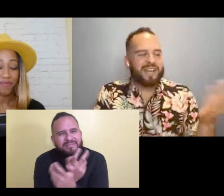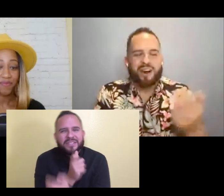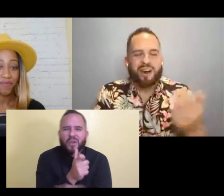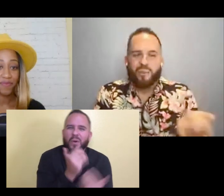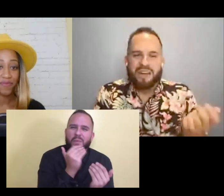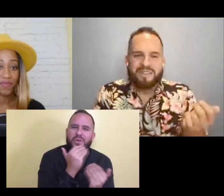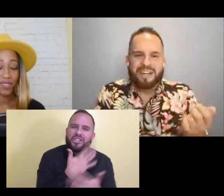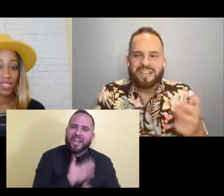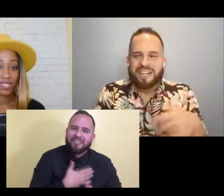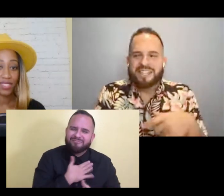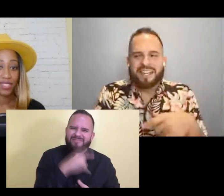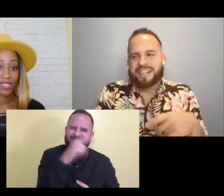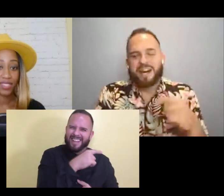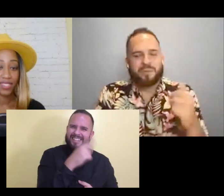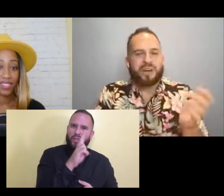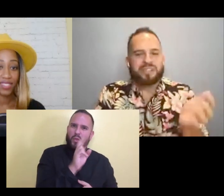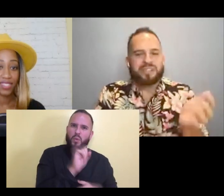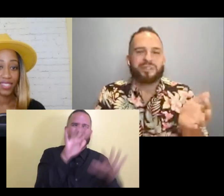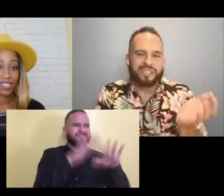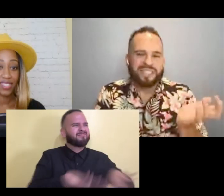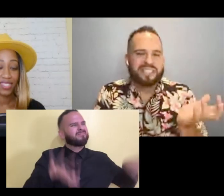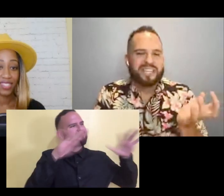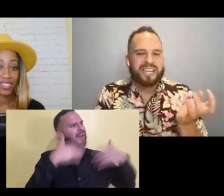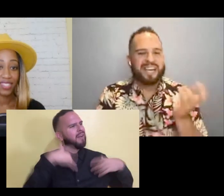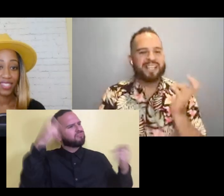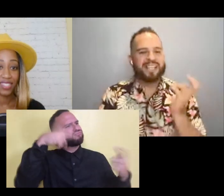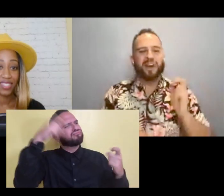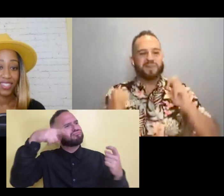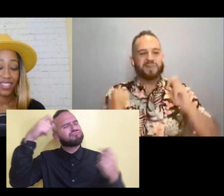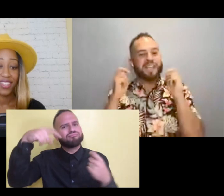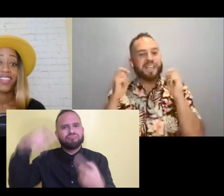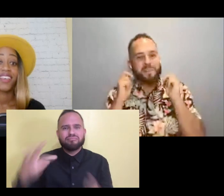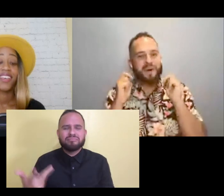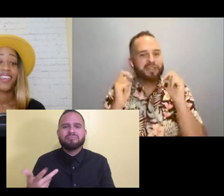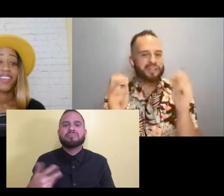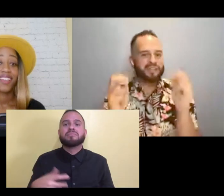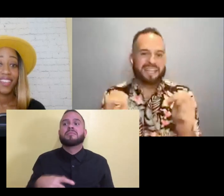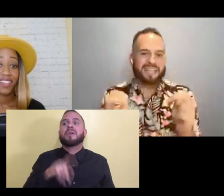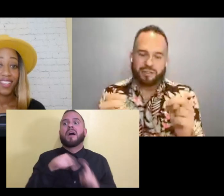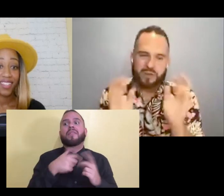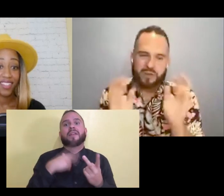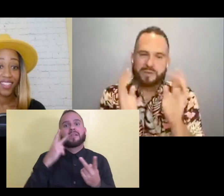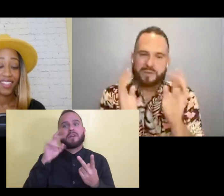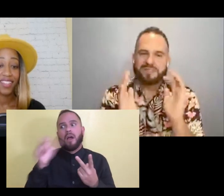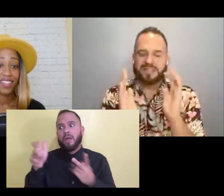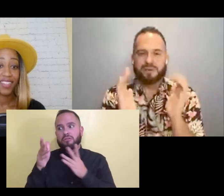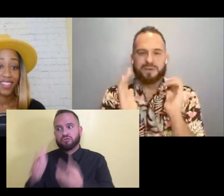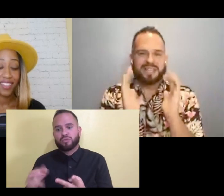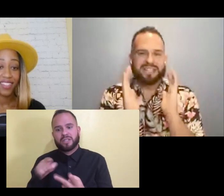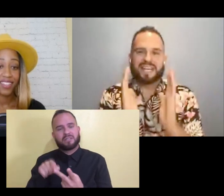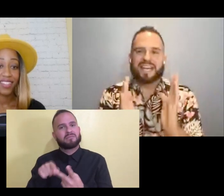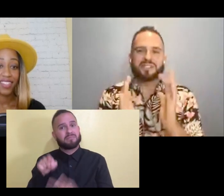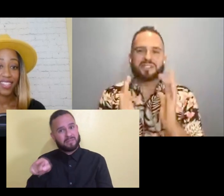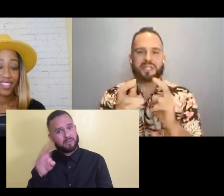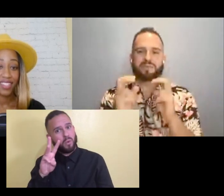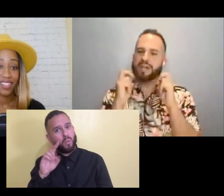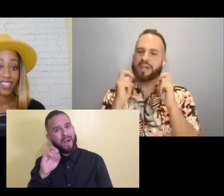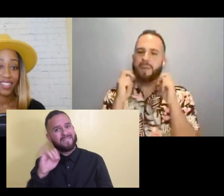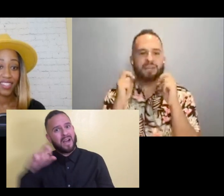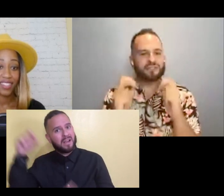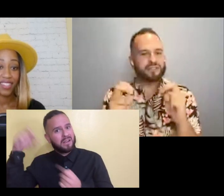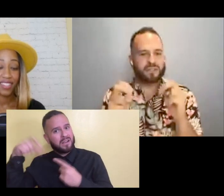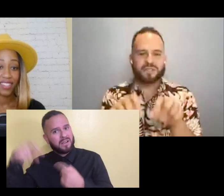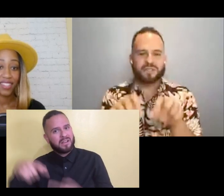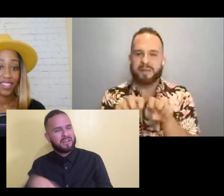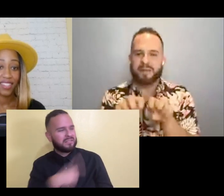was like, oh, Wi-Fi? And he's like, nah, prostitution. And so it was just like a bunch of like dudes, specifically it was like the gay street, but it's like a